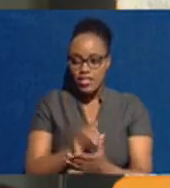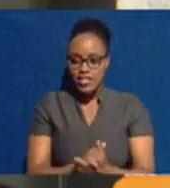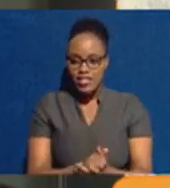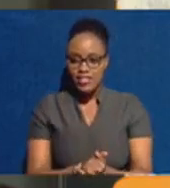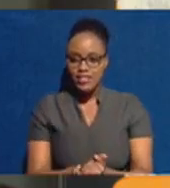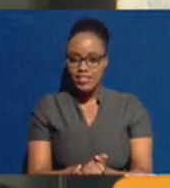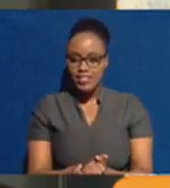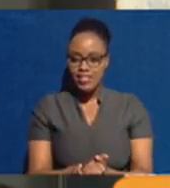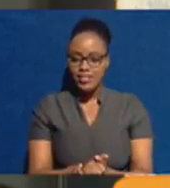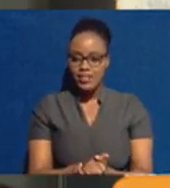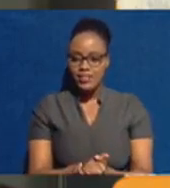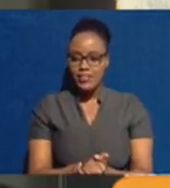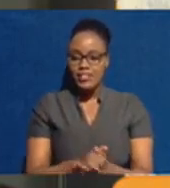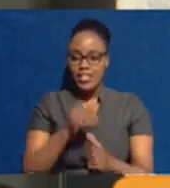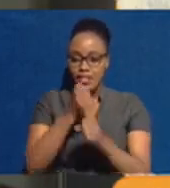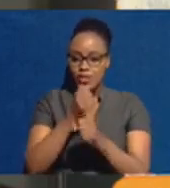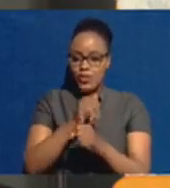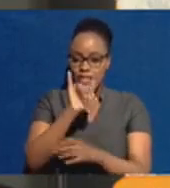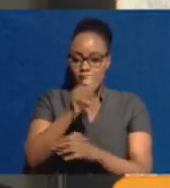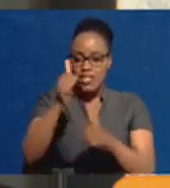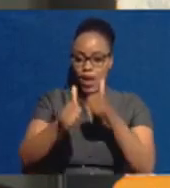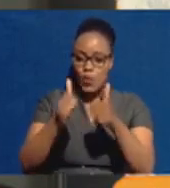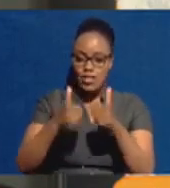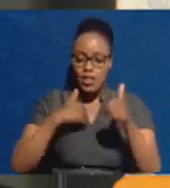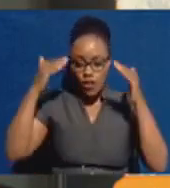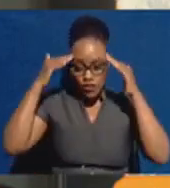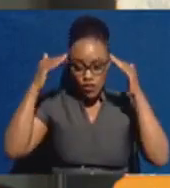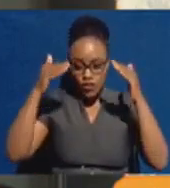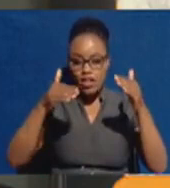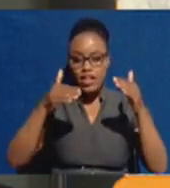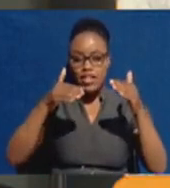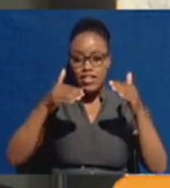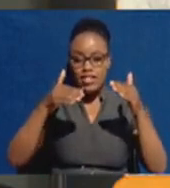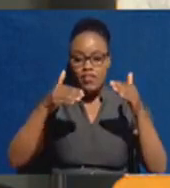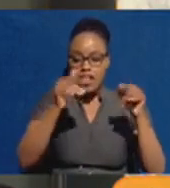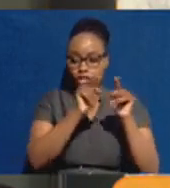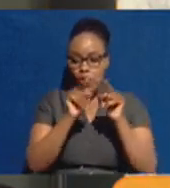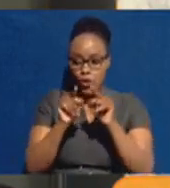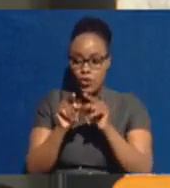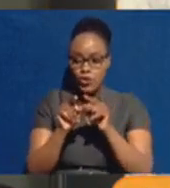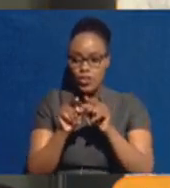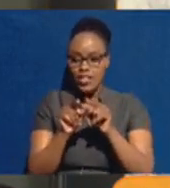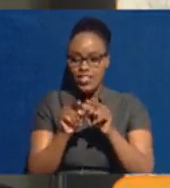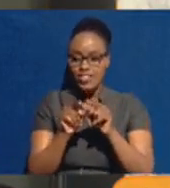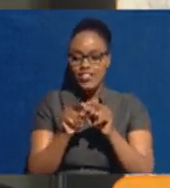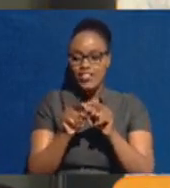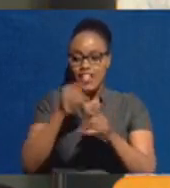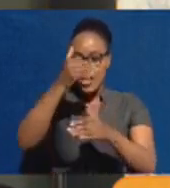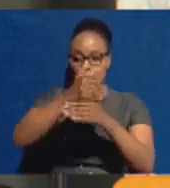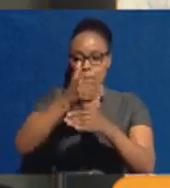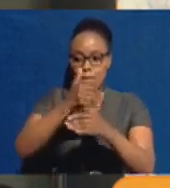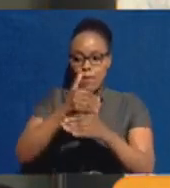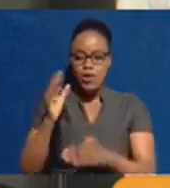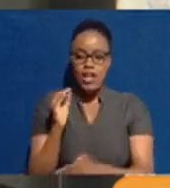two presidents to do everything possible to look at the issues of logistics, to the issues of delays in our borders, and Kenya